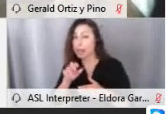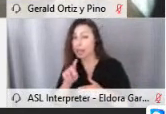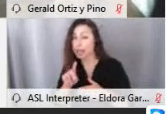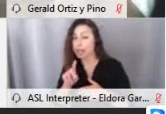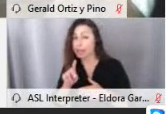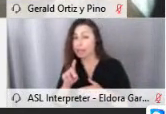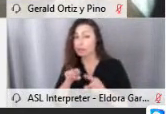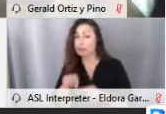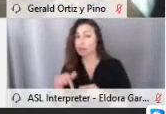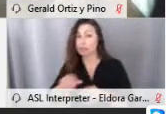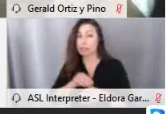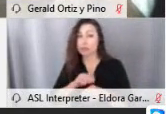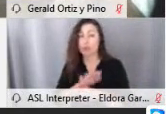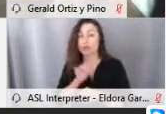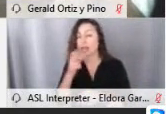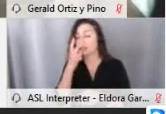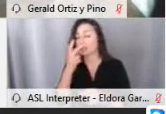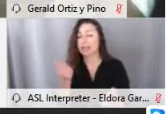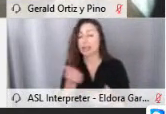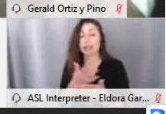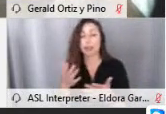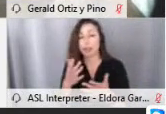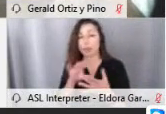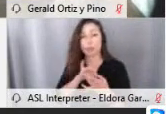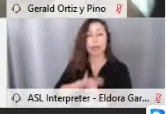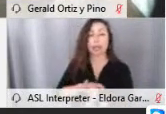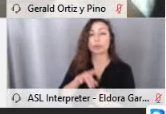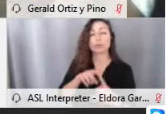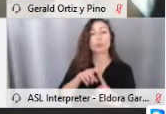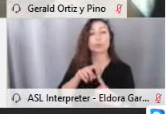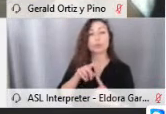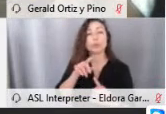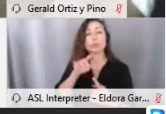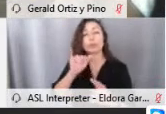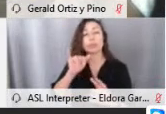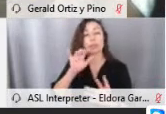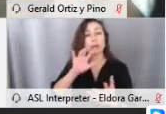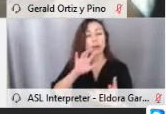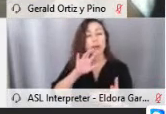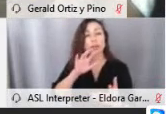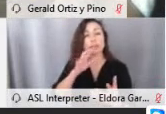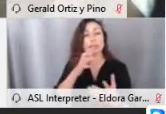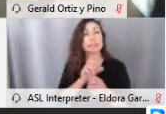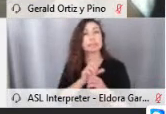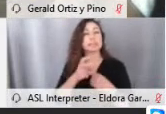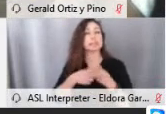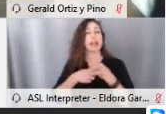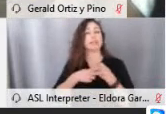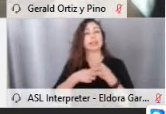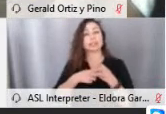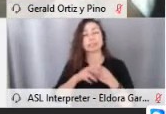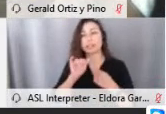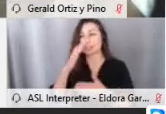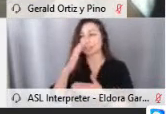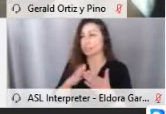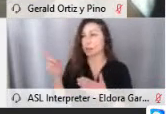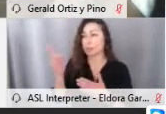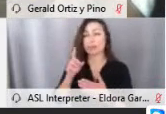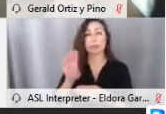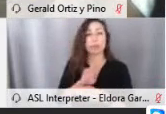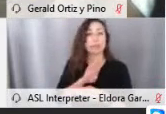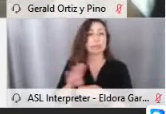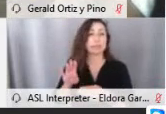anything related to the kind of windfall savings the commercial plans have